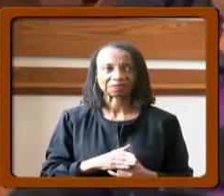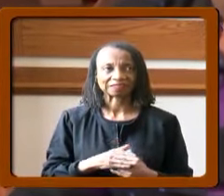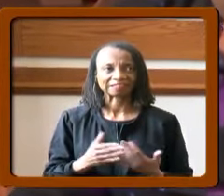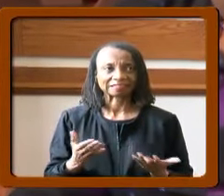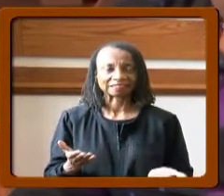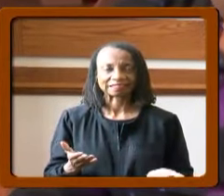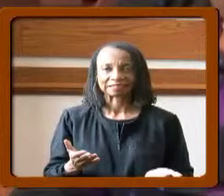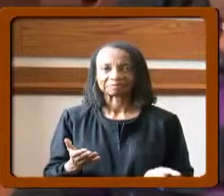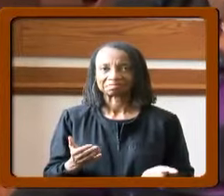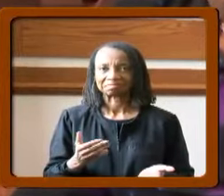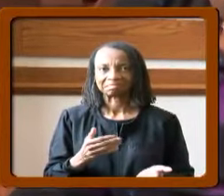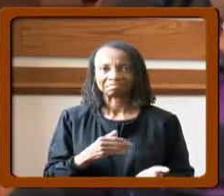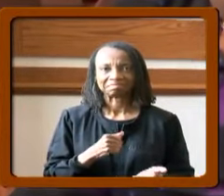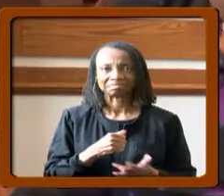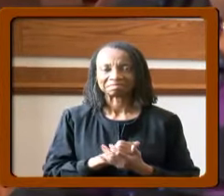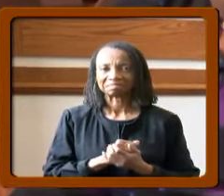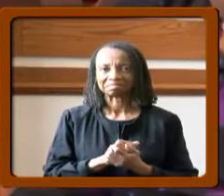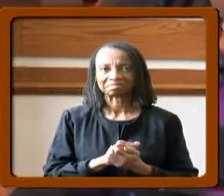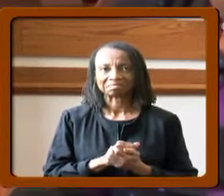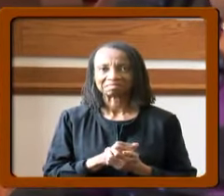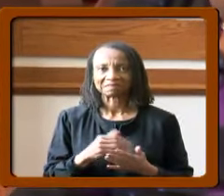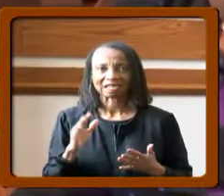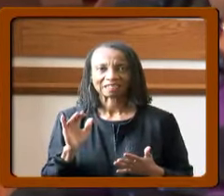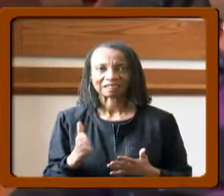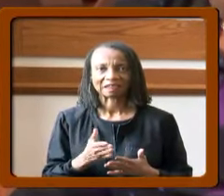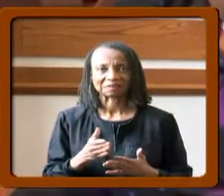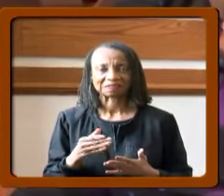words. And